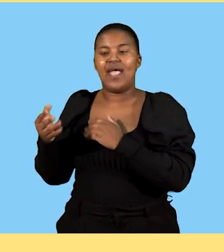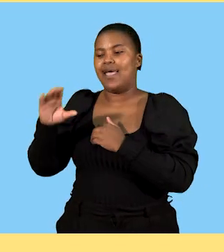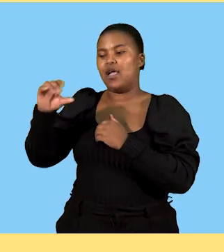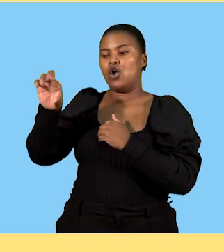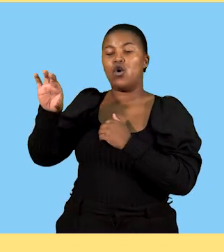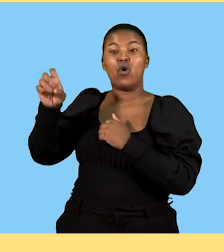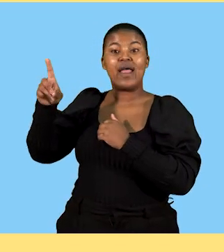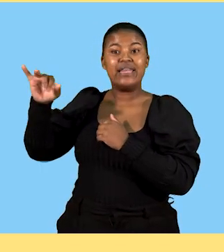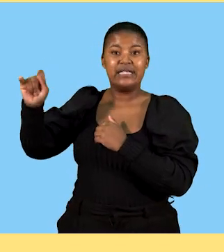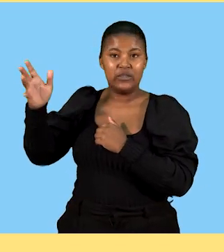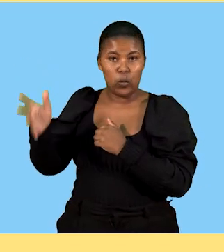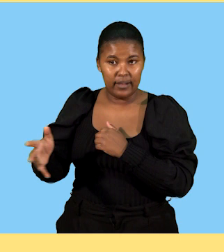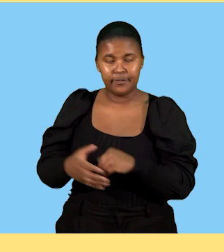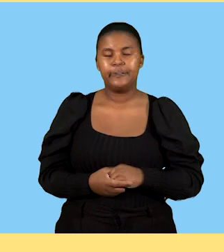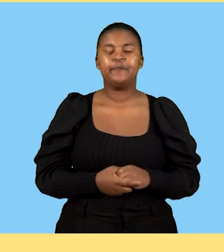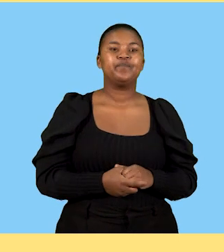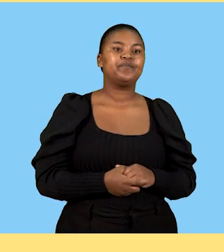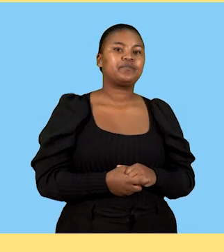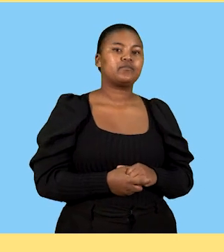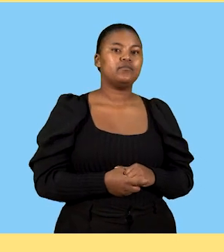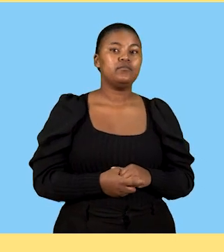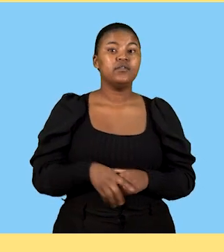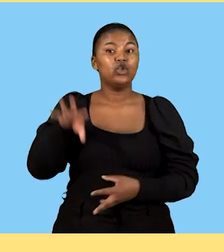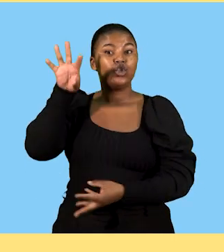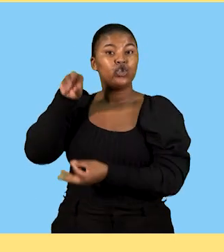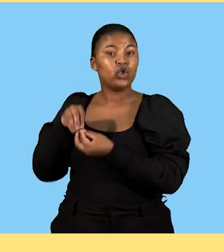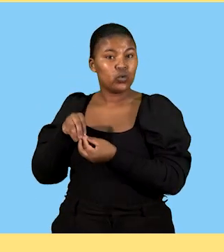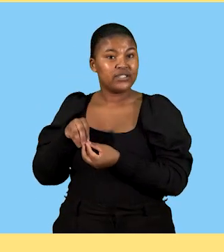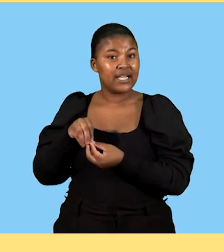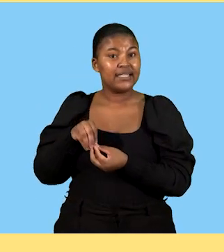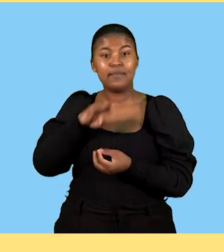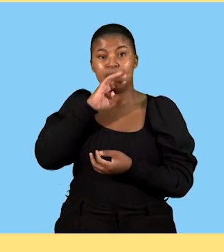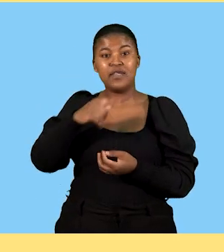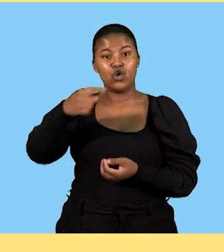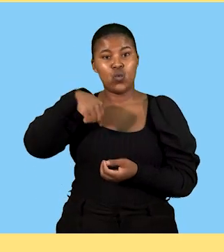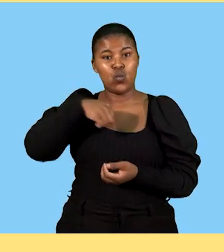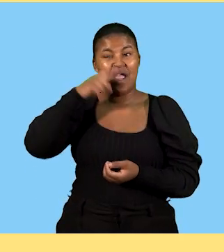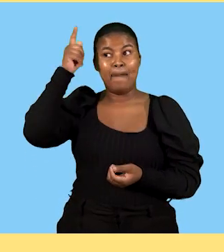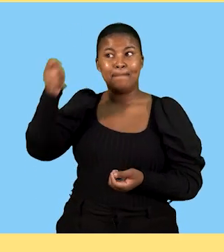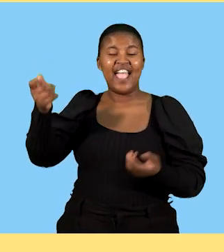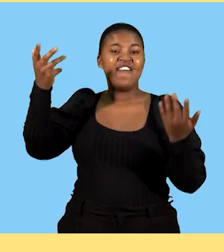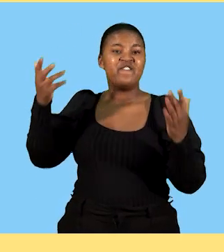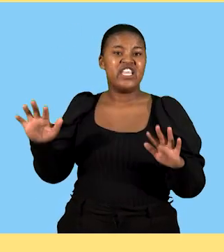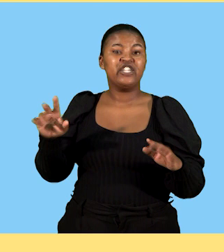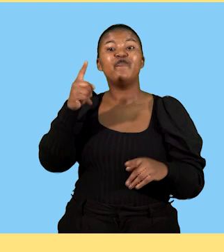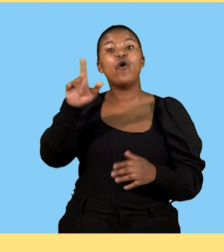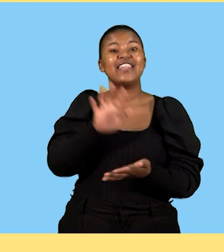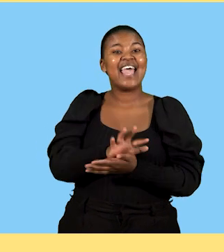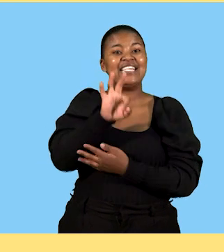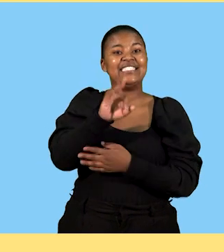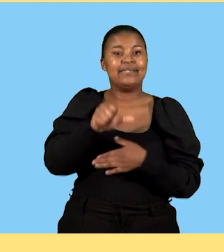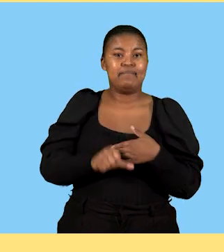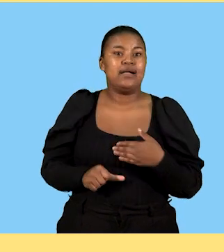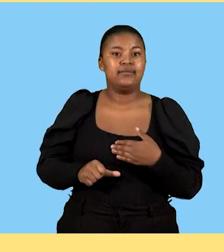decrease on the credit. Here is a total. This is what we have paid for the 13